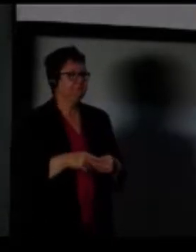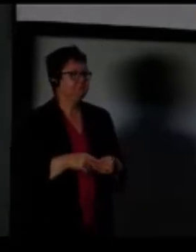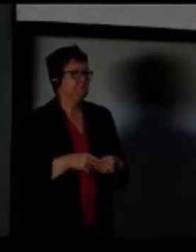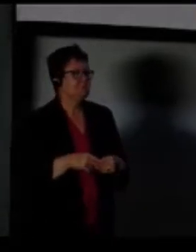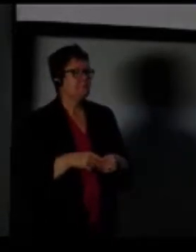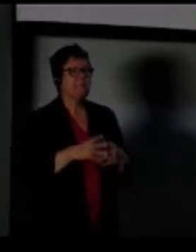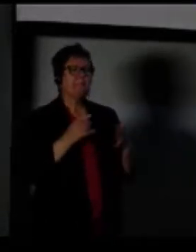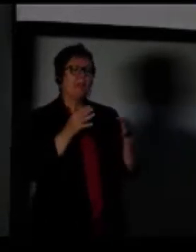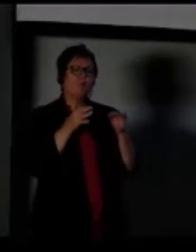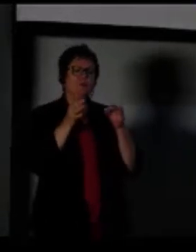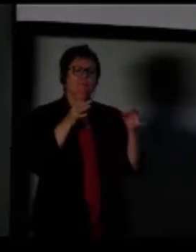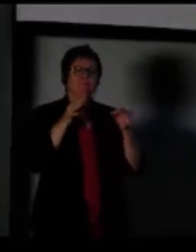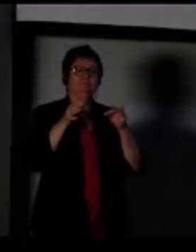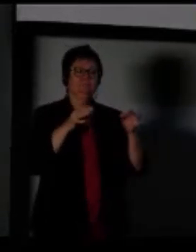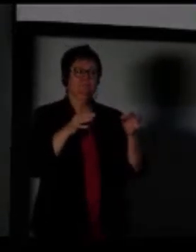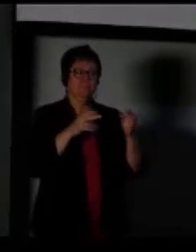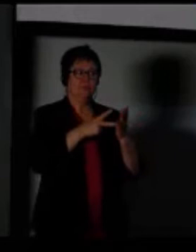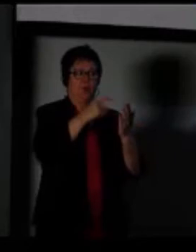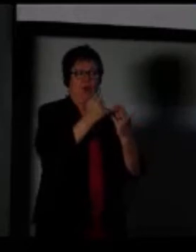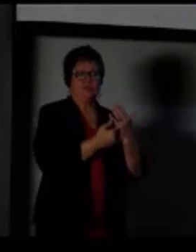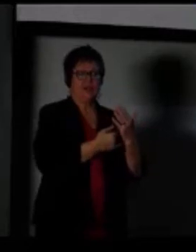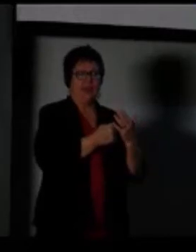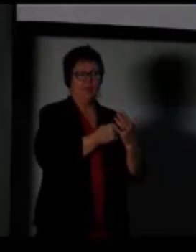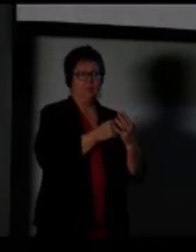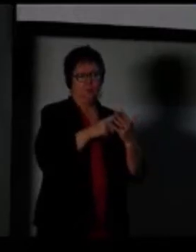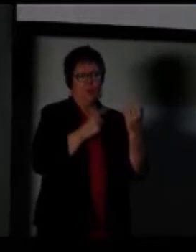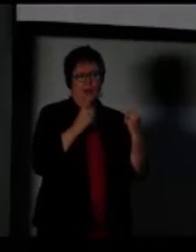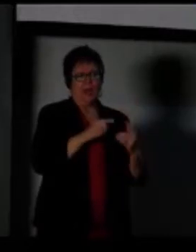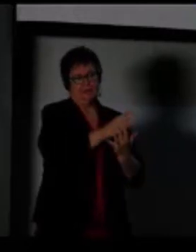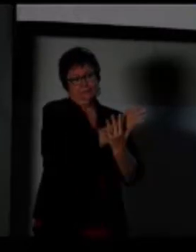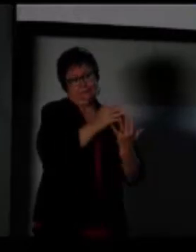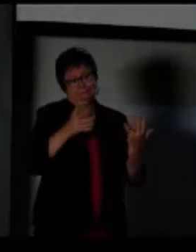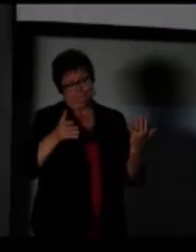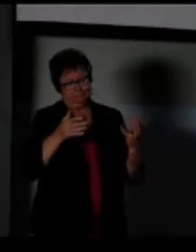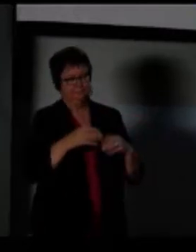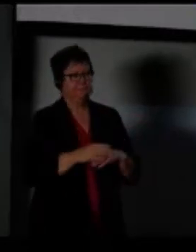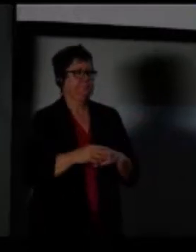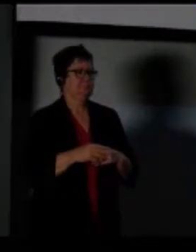you a little bit through the project.